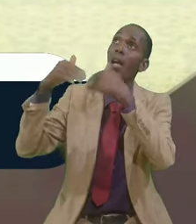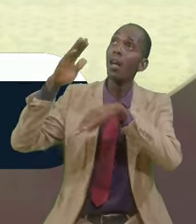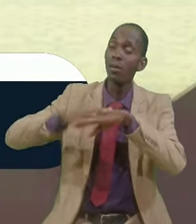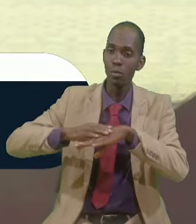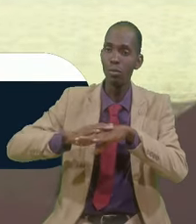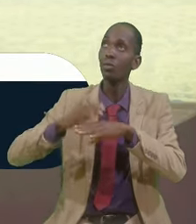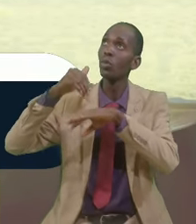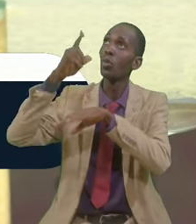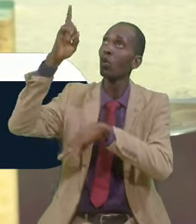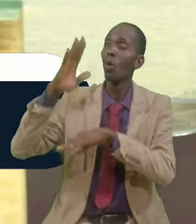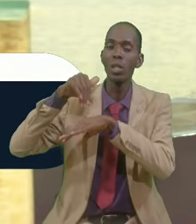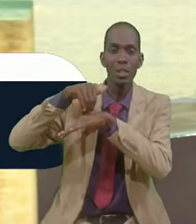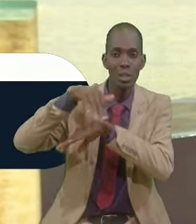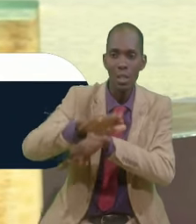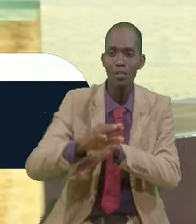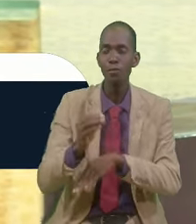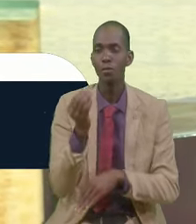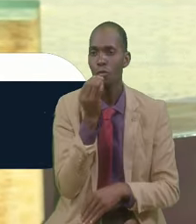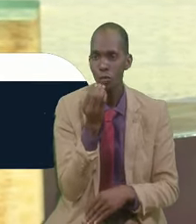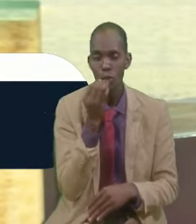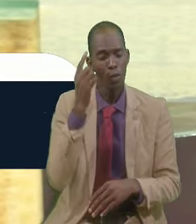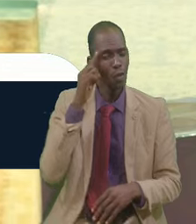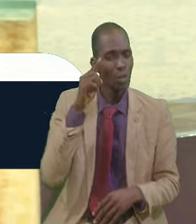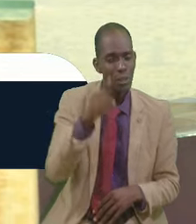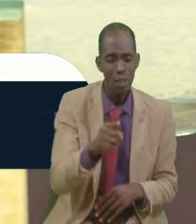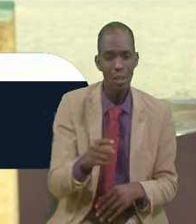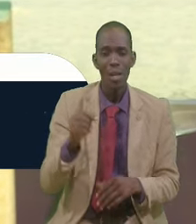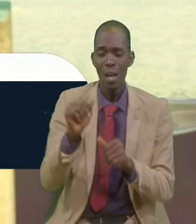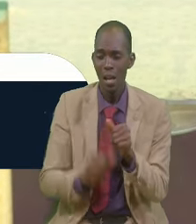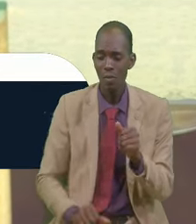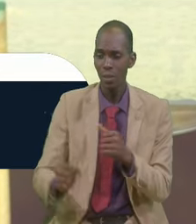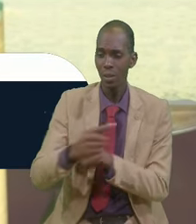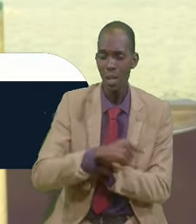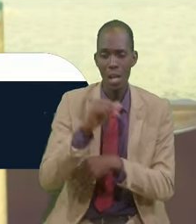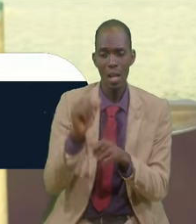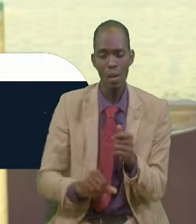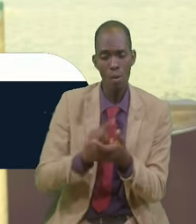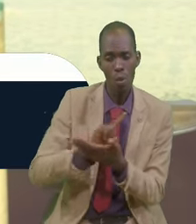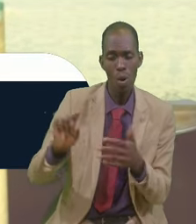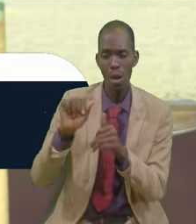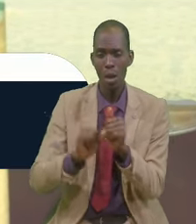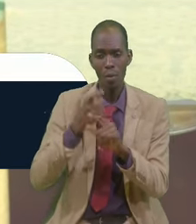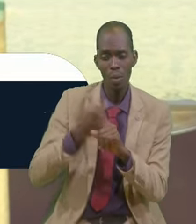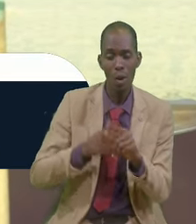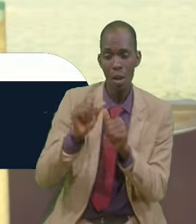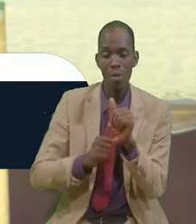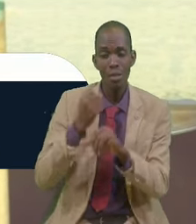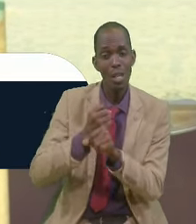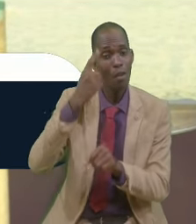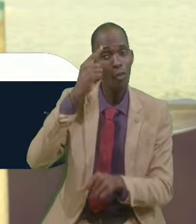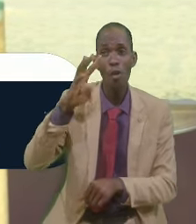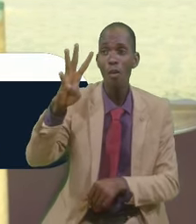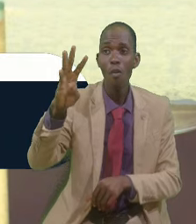day, every week, every month, every year for 40 years. And yet, because of their familiarity with the miracle